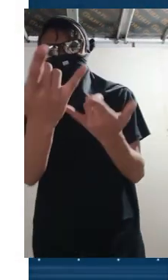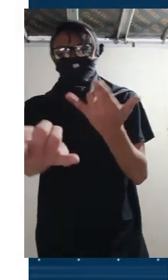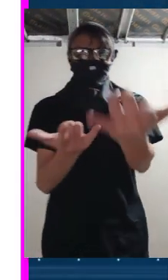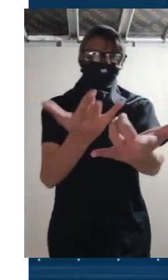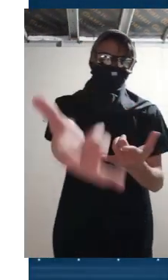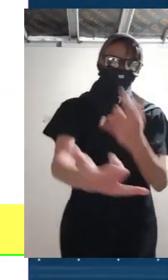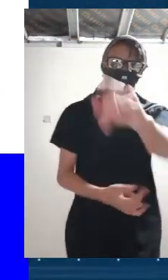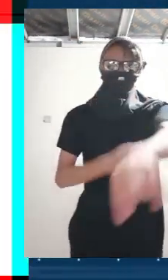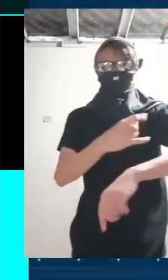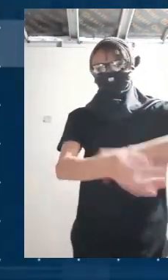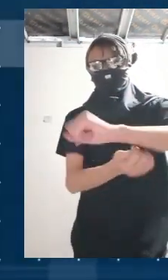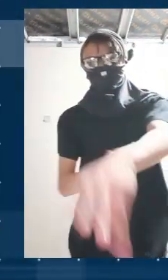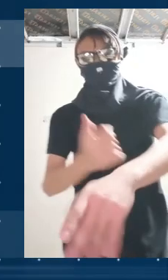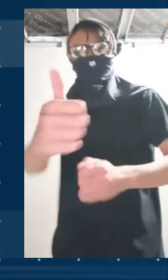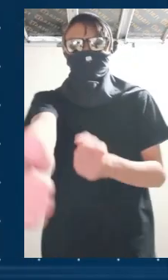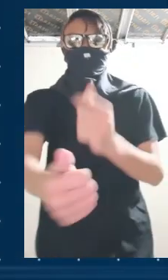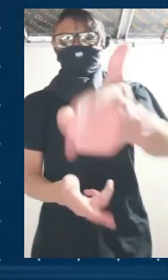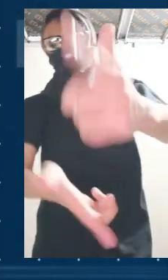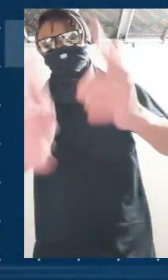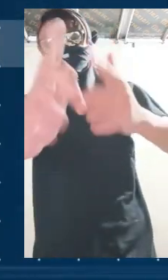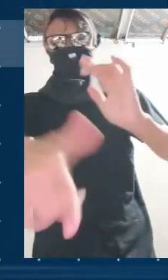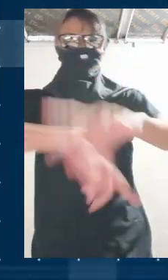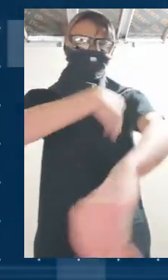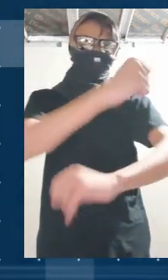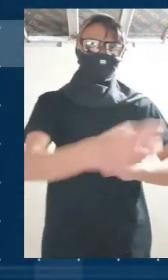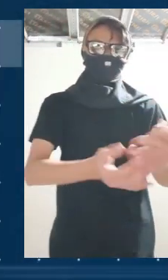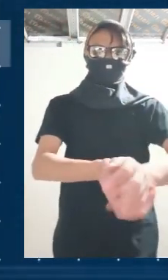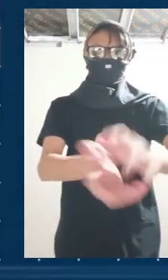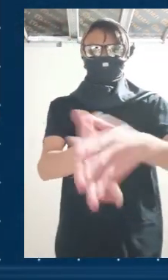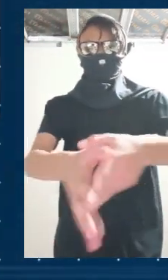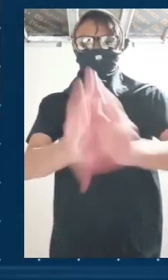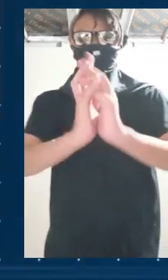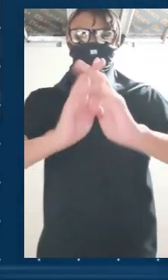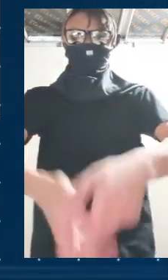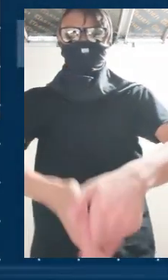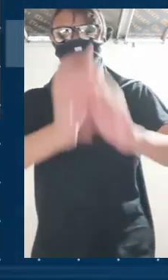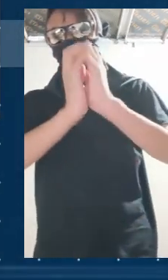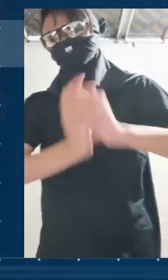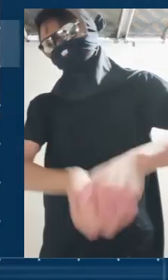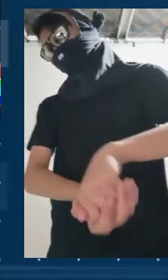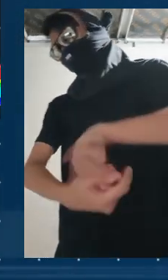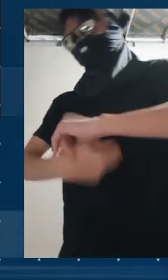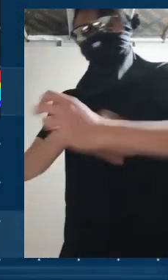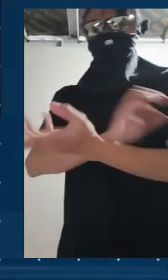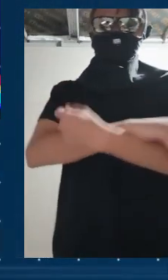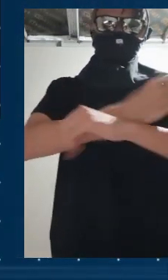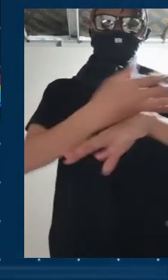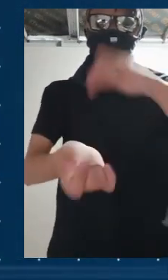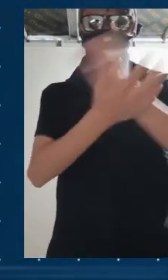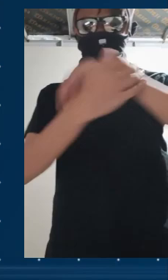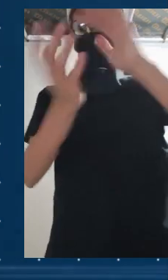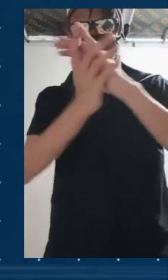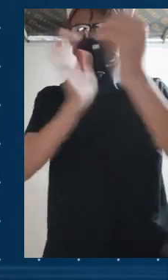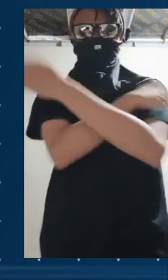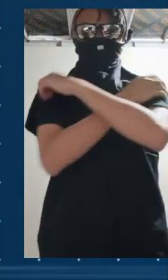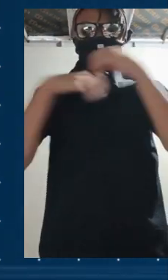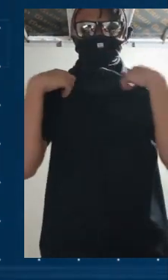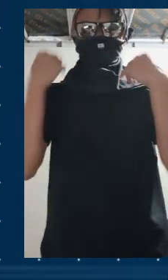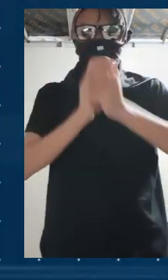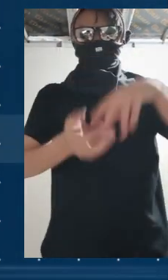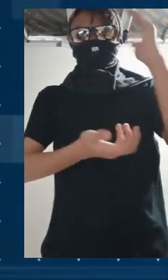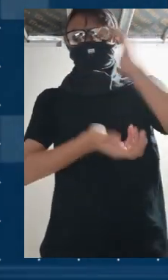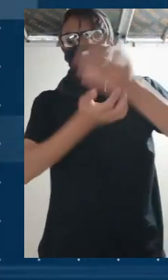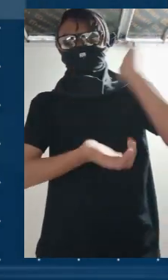risk based on their likelihood and impact. Threat modeling. Threat modeling is a proactive approach used to identify